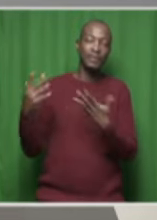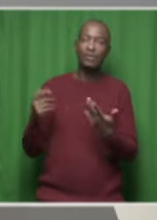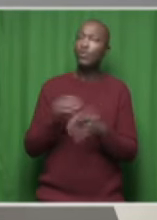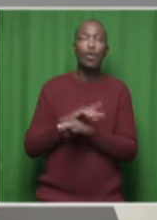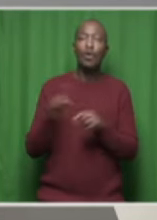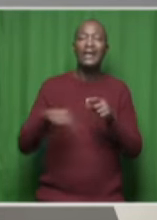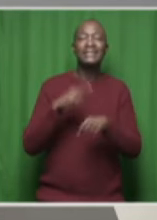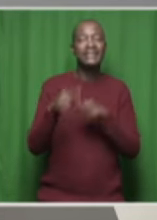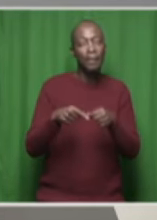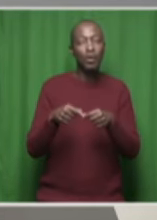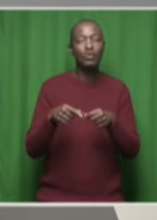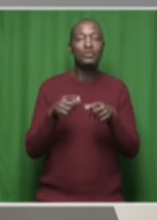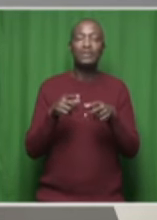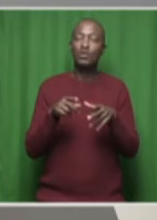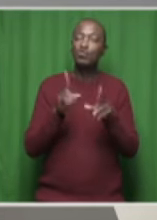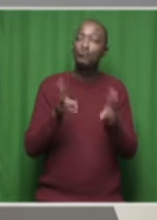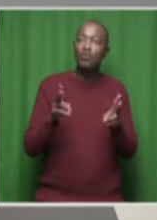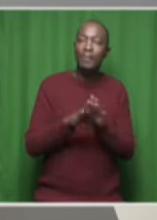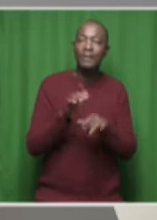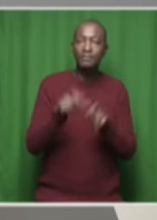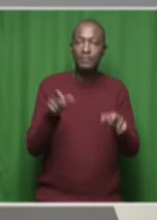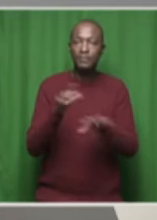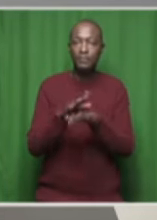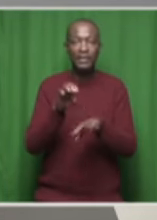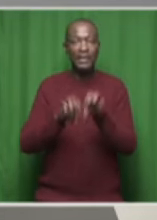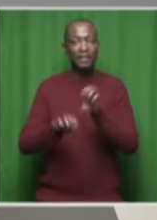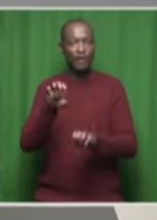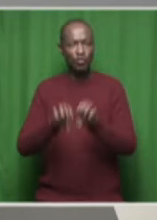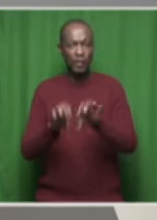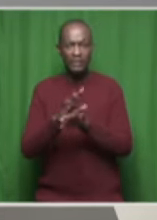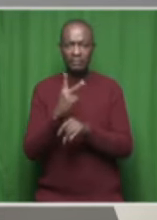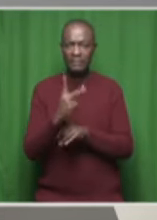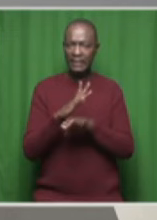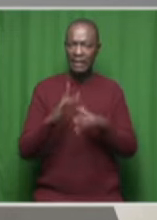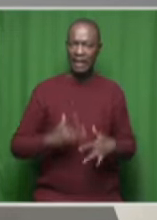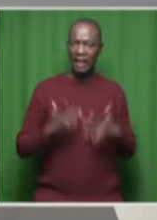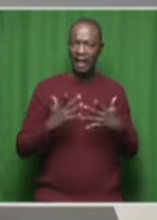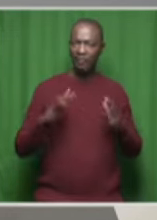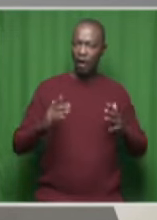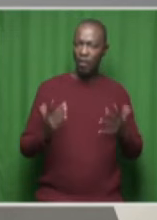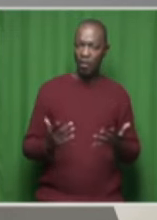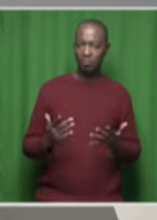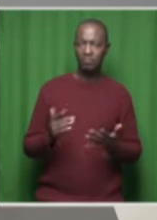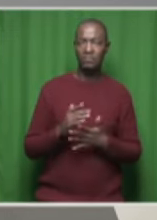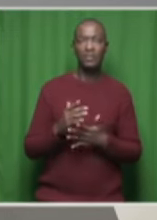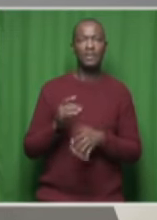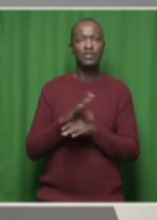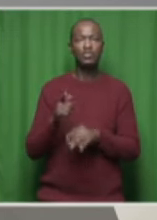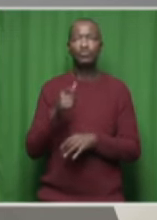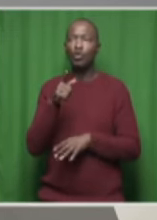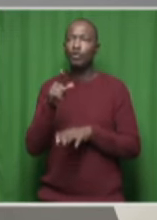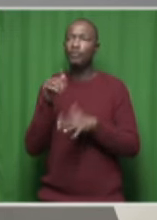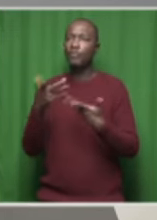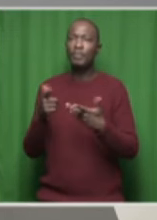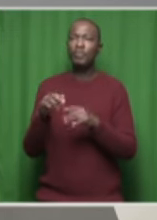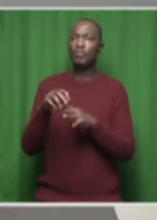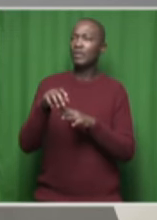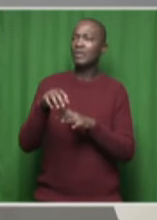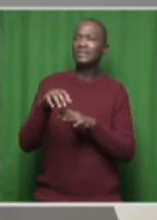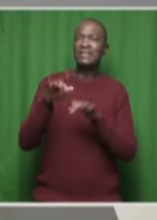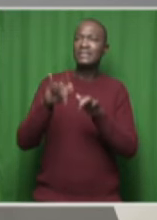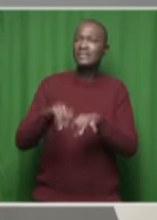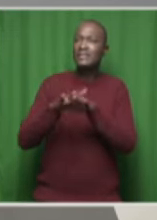people evaluating what is happening in their lives. It's not outsourcing democracy to people who sit in parliament, provincial legislatures,